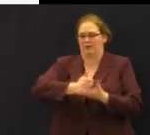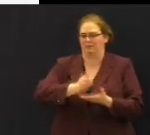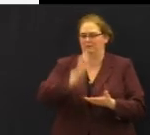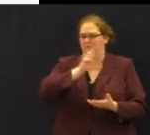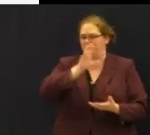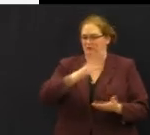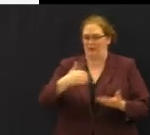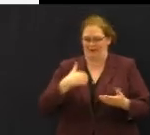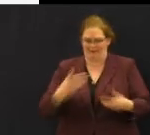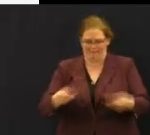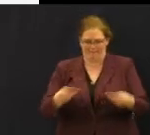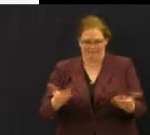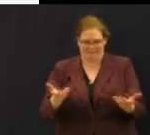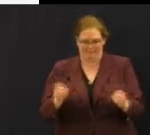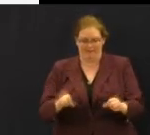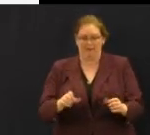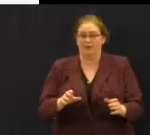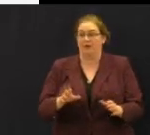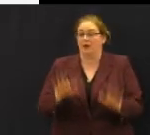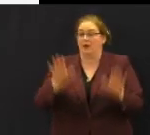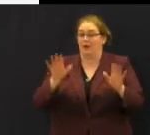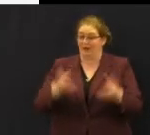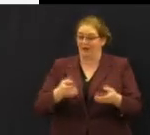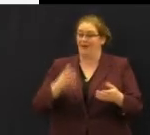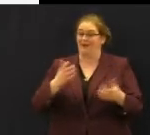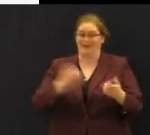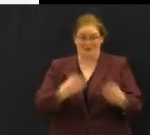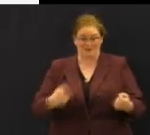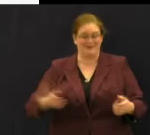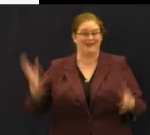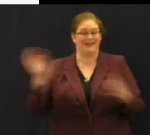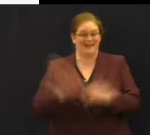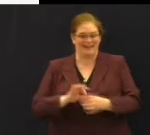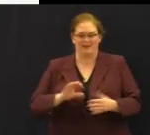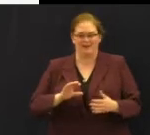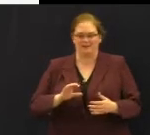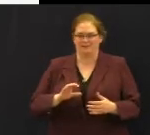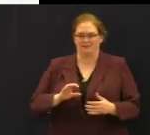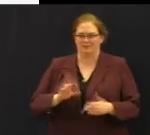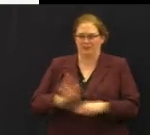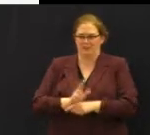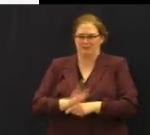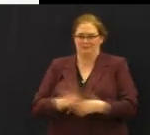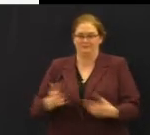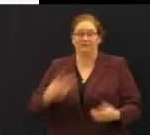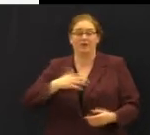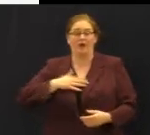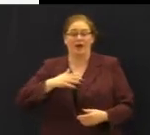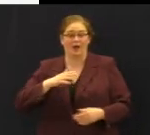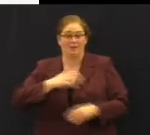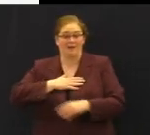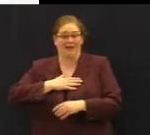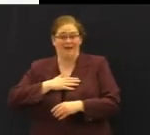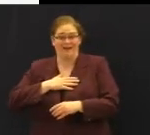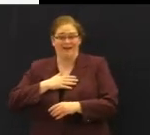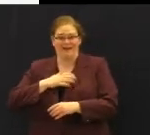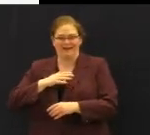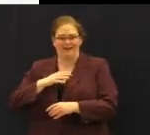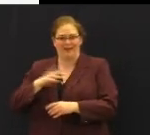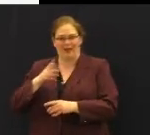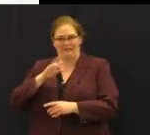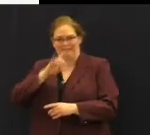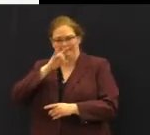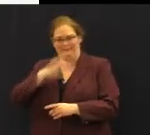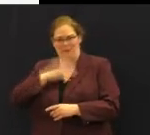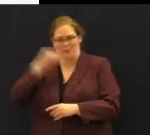seniors to have that equipment. And then it's great you have the equipment, but do I know how to use it? I mean, I have a 16-year-old at home, so that's my go-to, but I don't know,